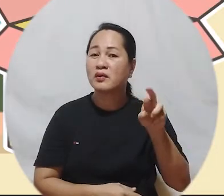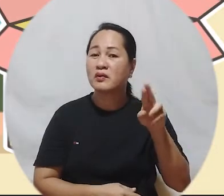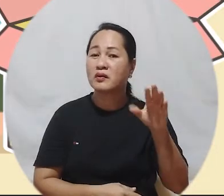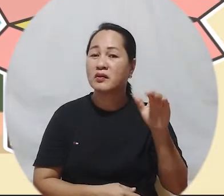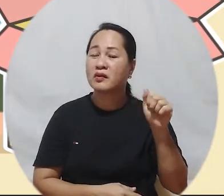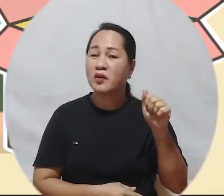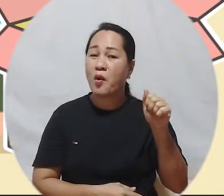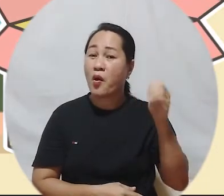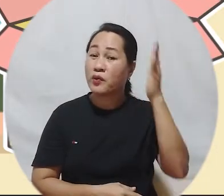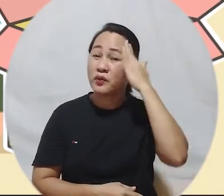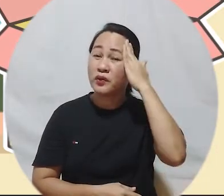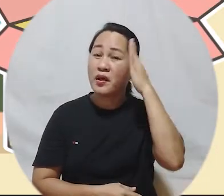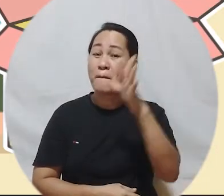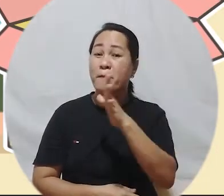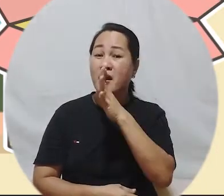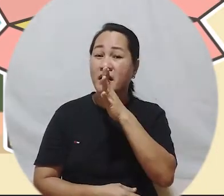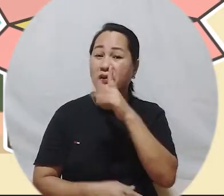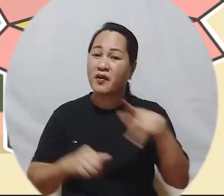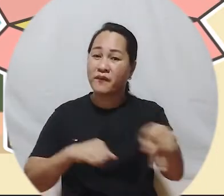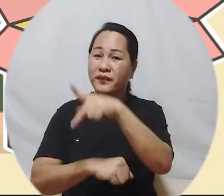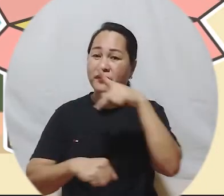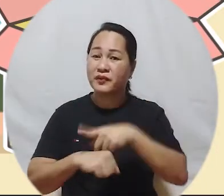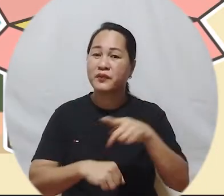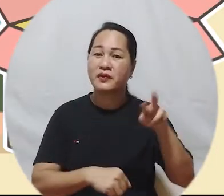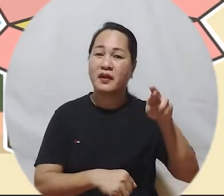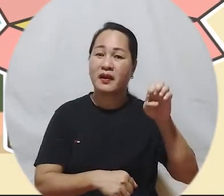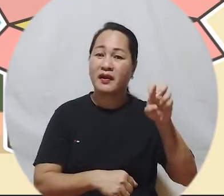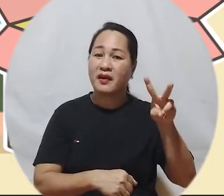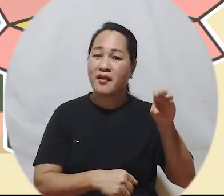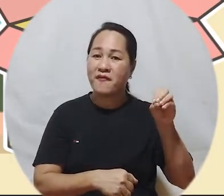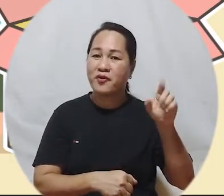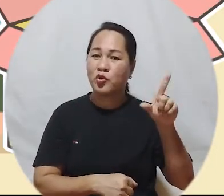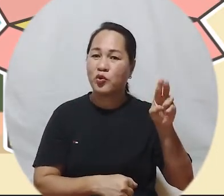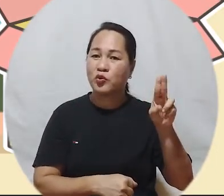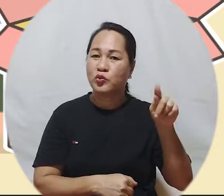the mother of the Philippine Revolution.